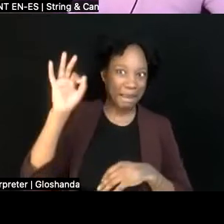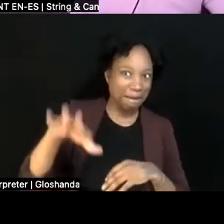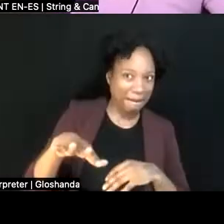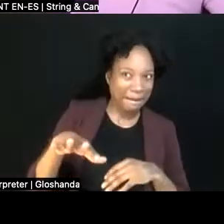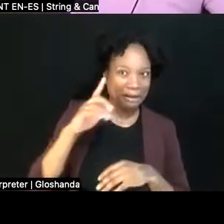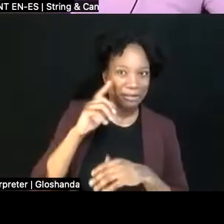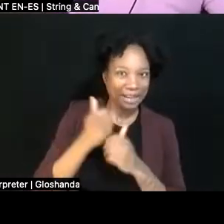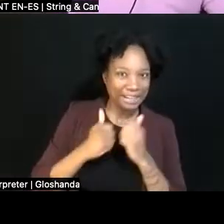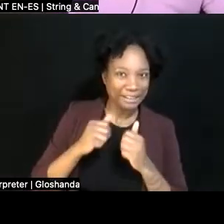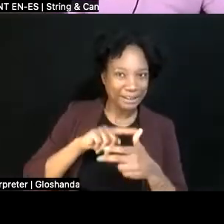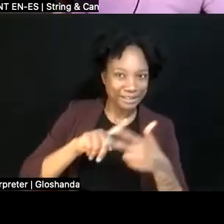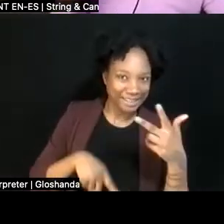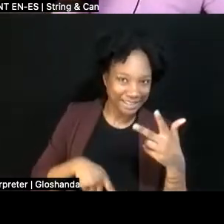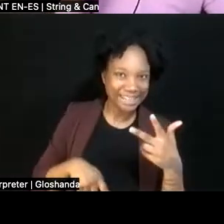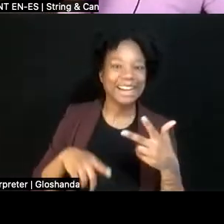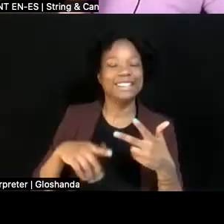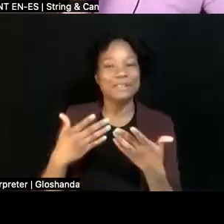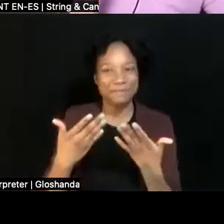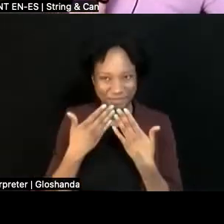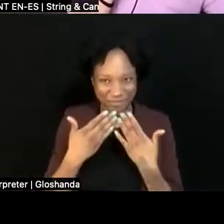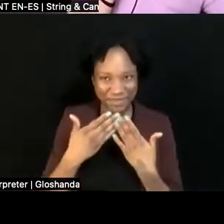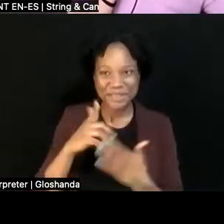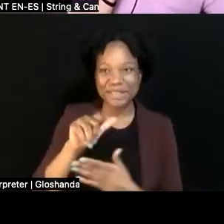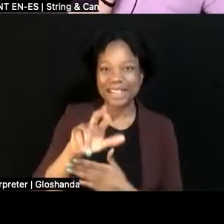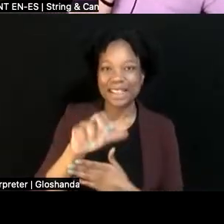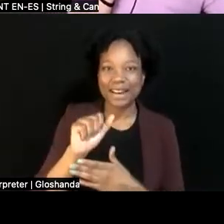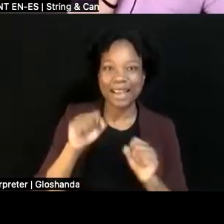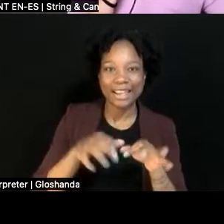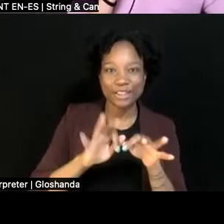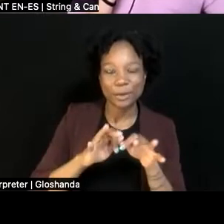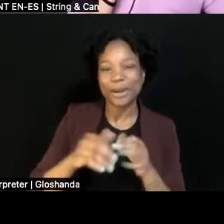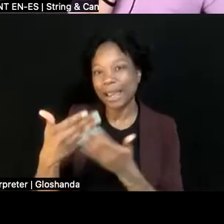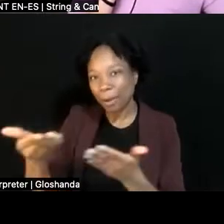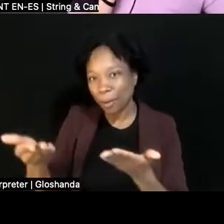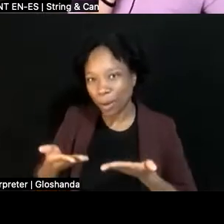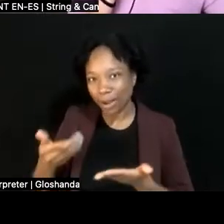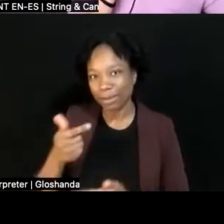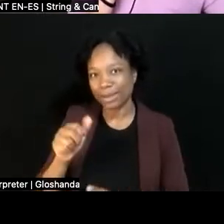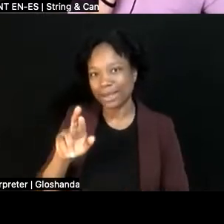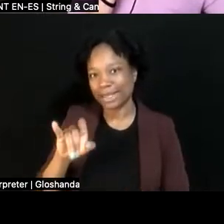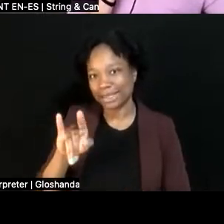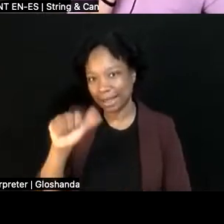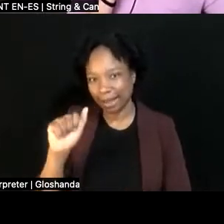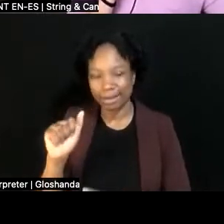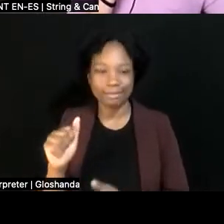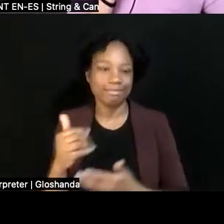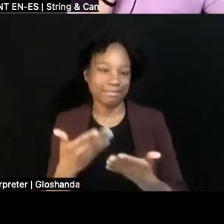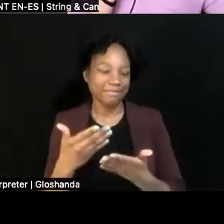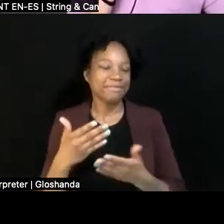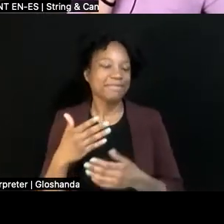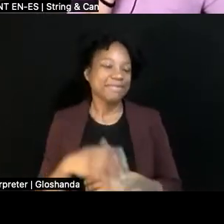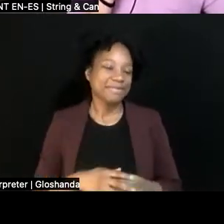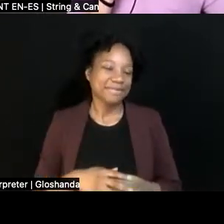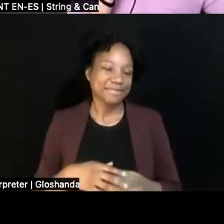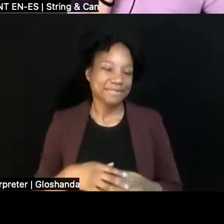por poder participar en este panel y conocer más sobre ustedes. De hecho, me gustaría hacer un picnic o hacer